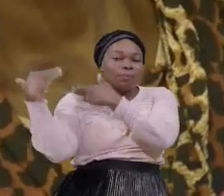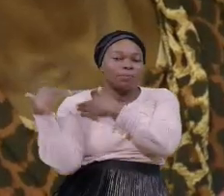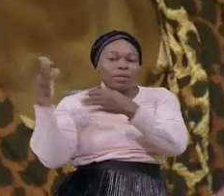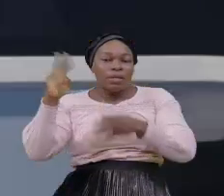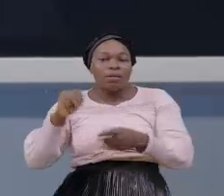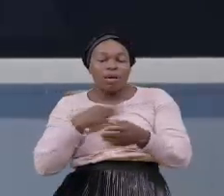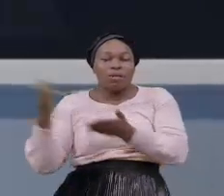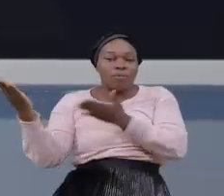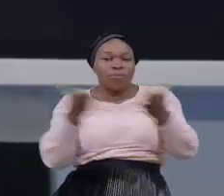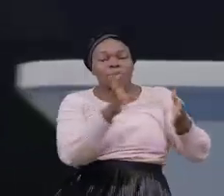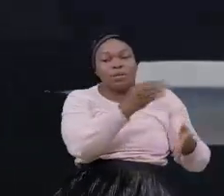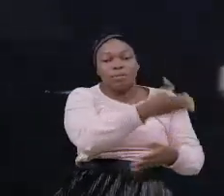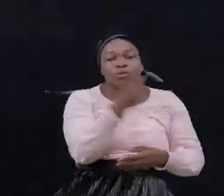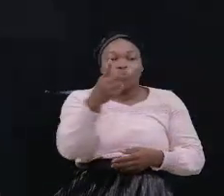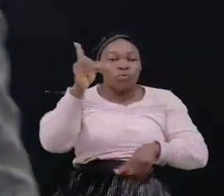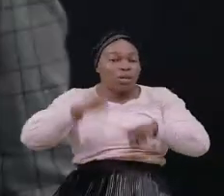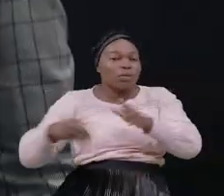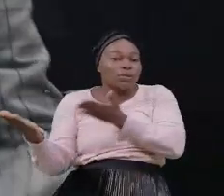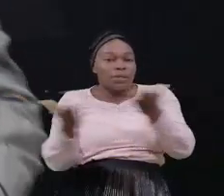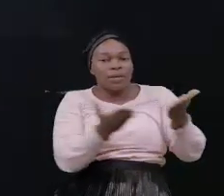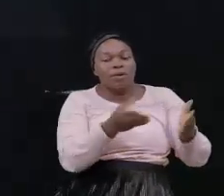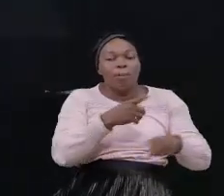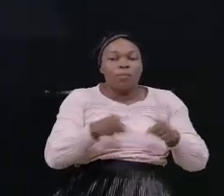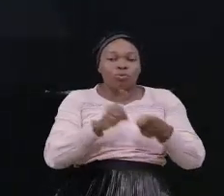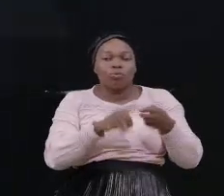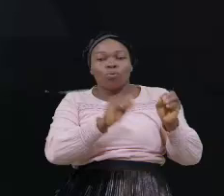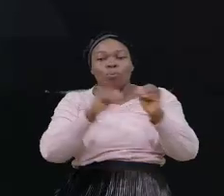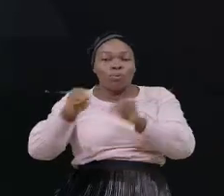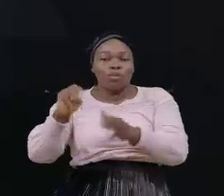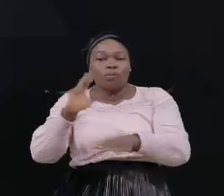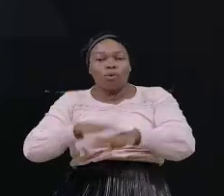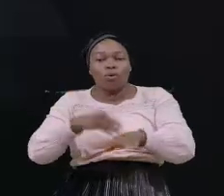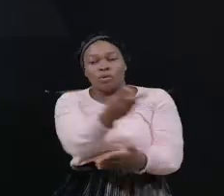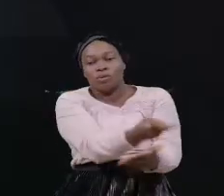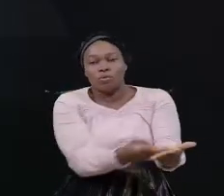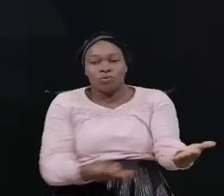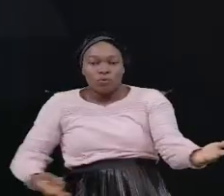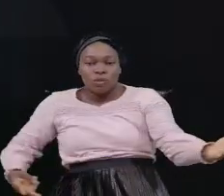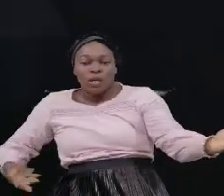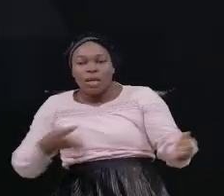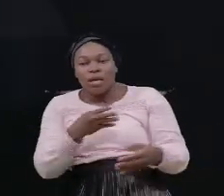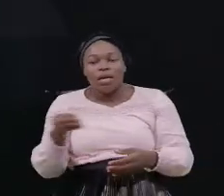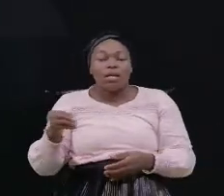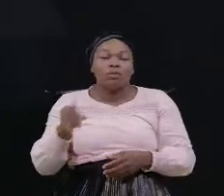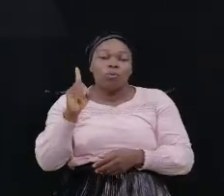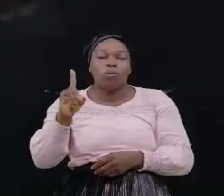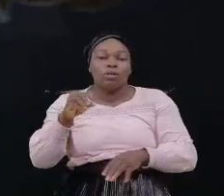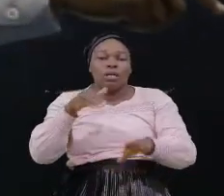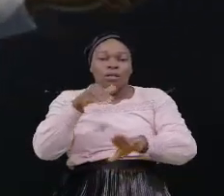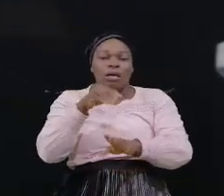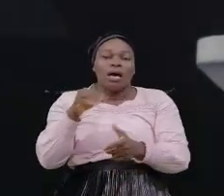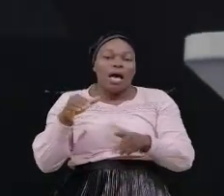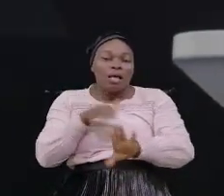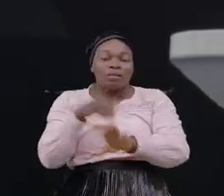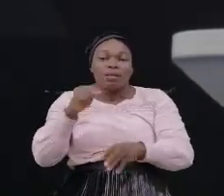not help. They have to put him on a stretcher. And then one at that corner, one at this corner, one at